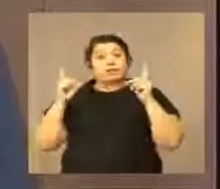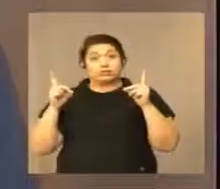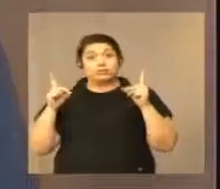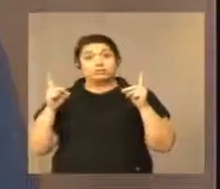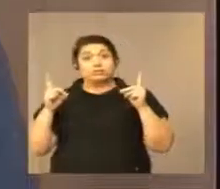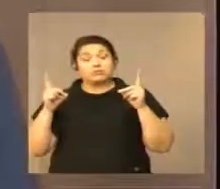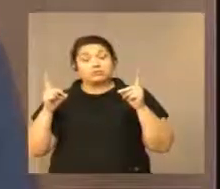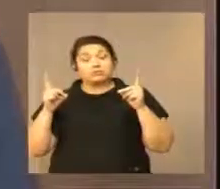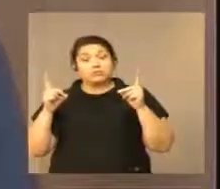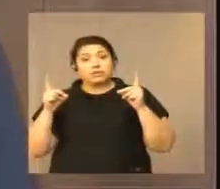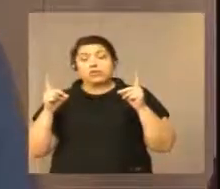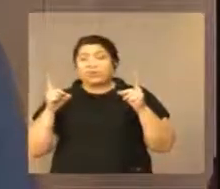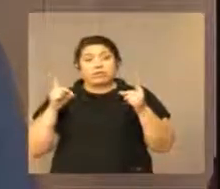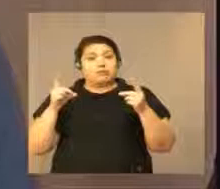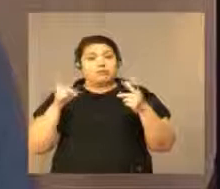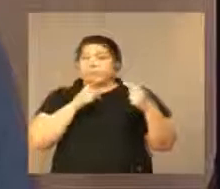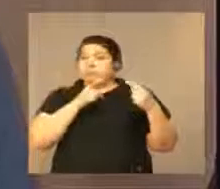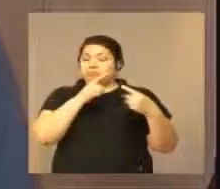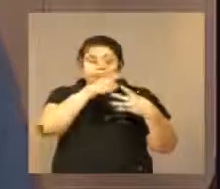education is a struggle.